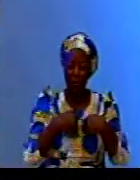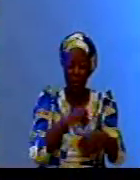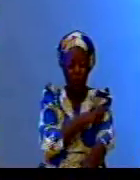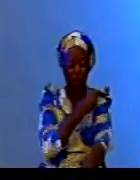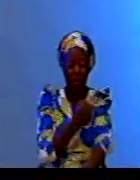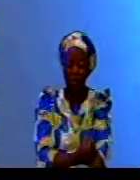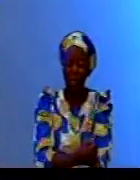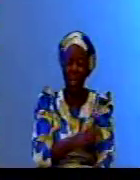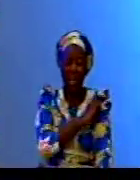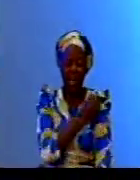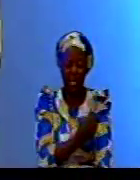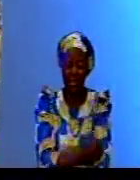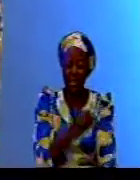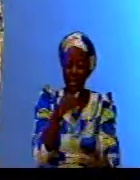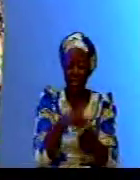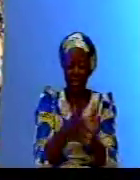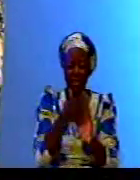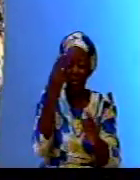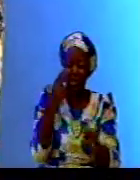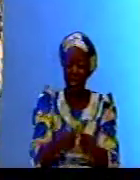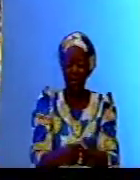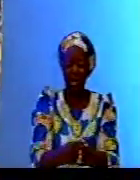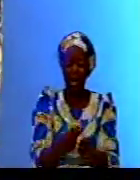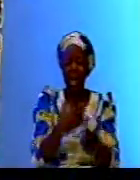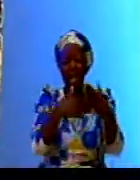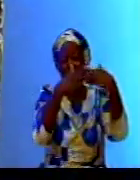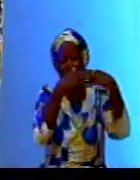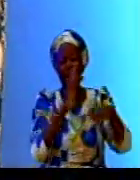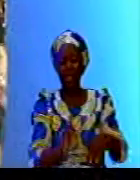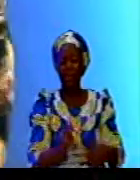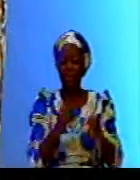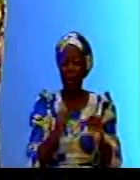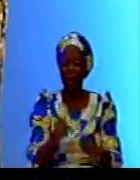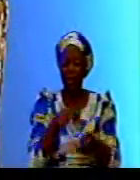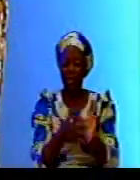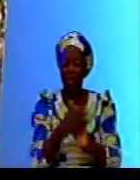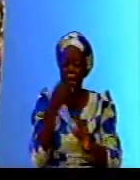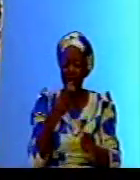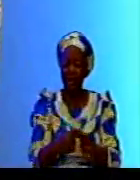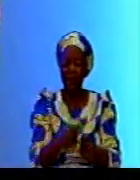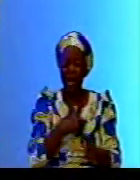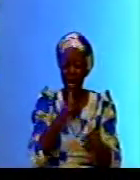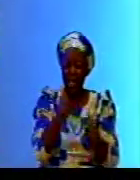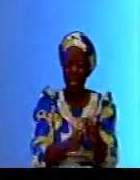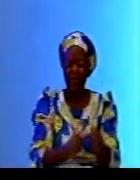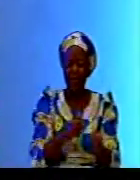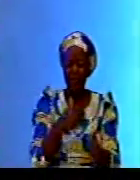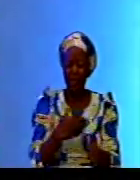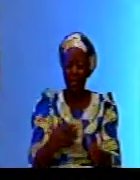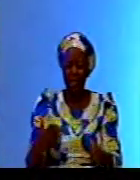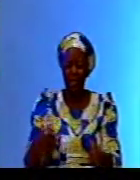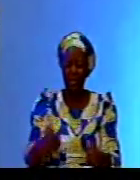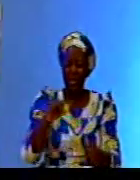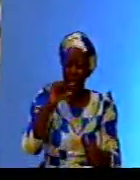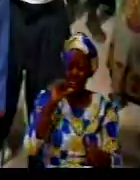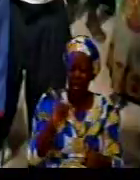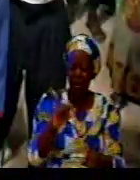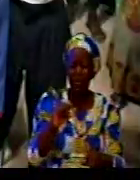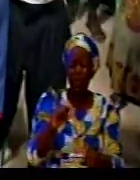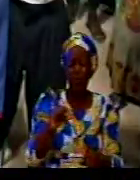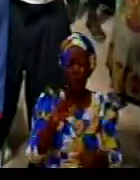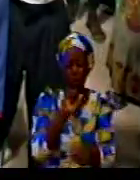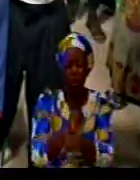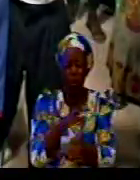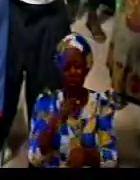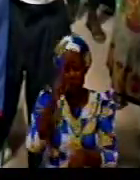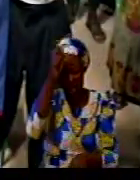your side will have supernatural energy, heavenly power,